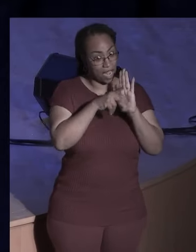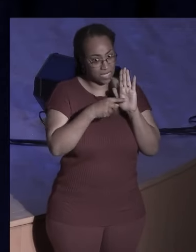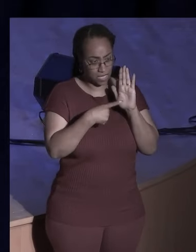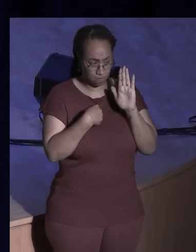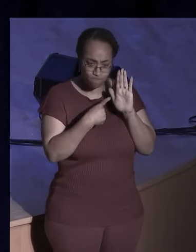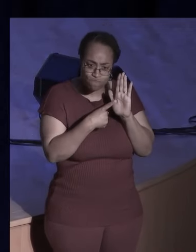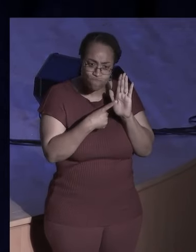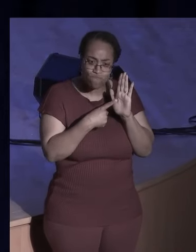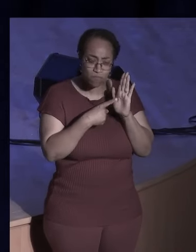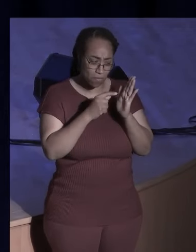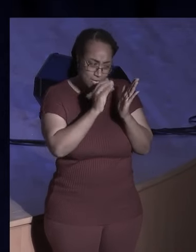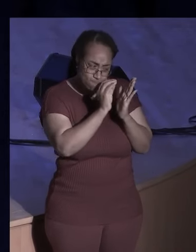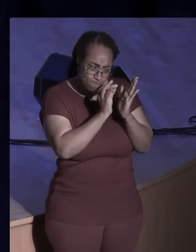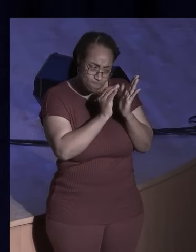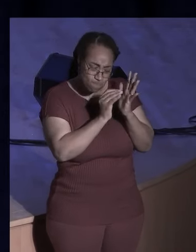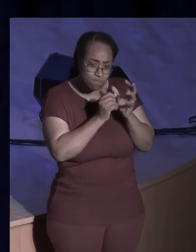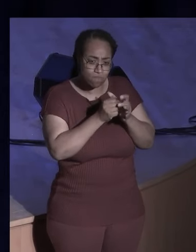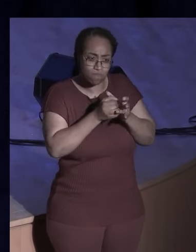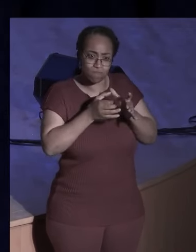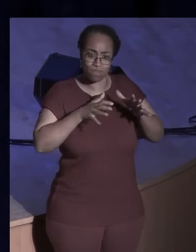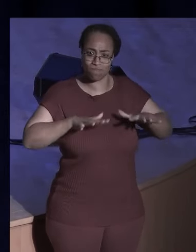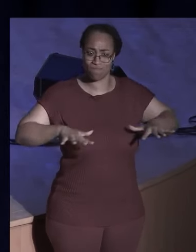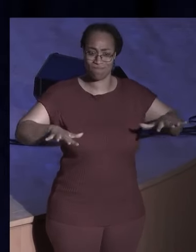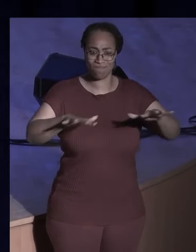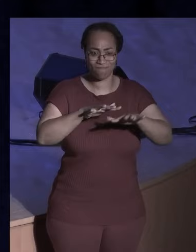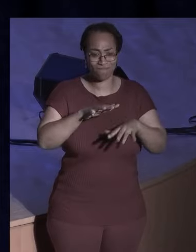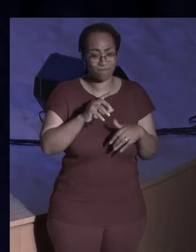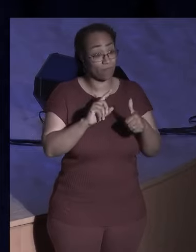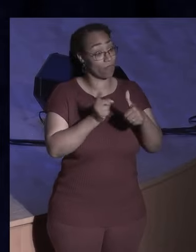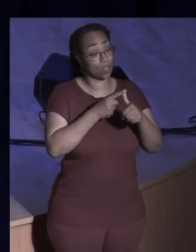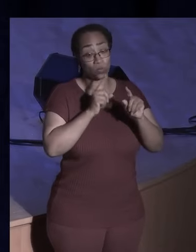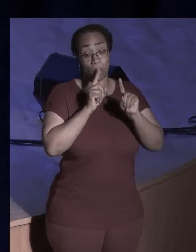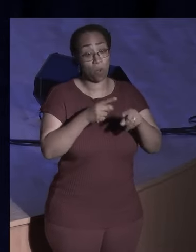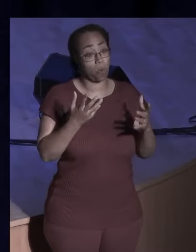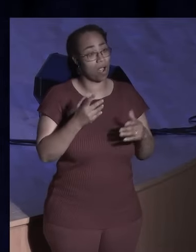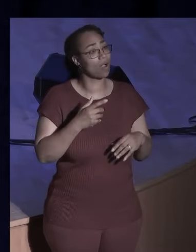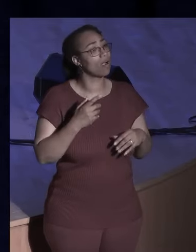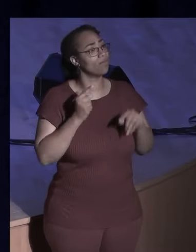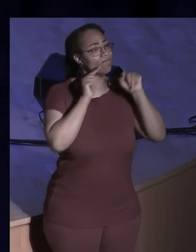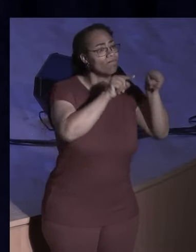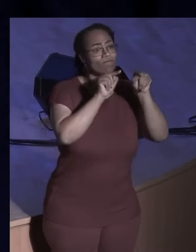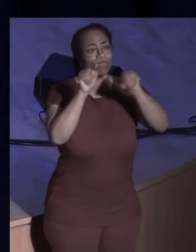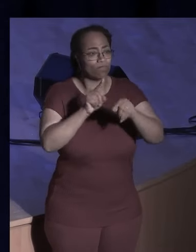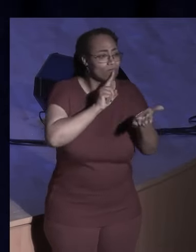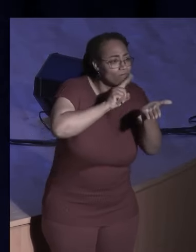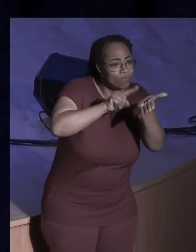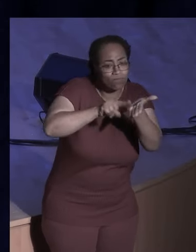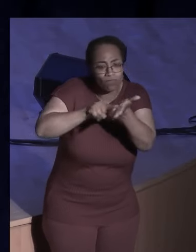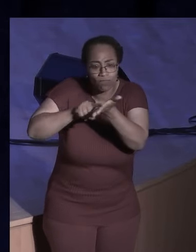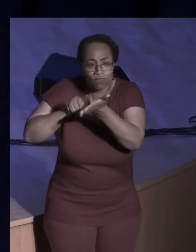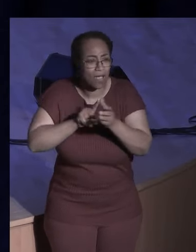team, led by Assistant Secretary Brian Newland, poured their hearts into. This is the first time in the federal